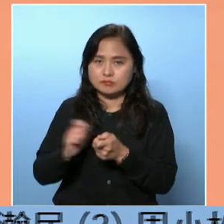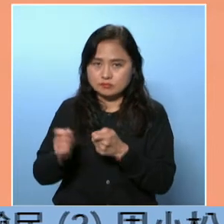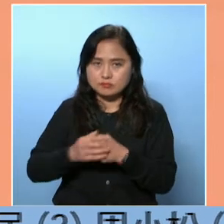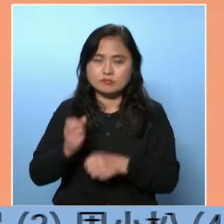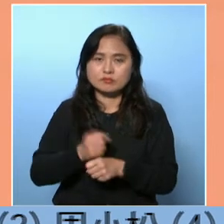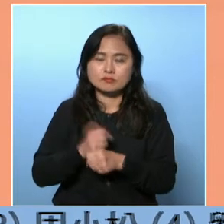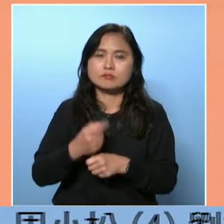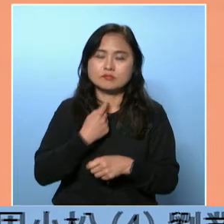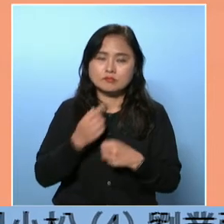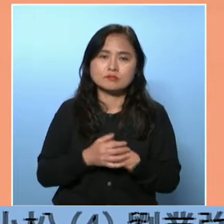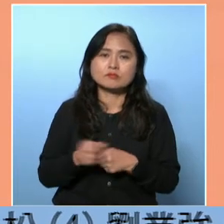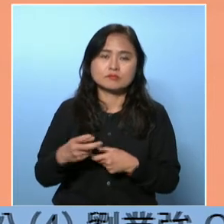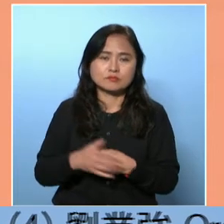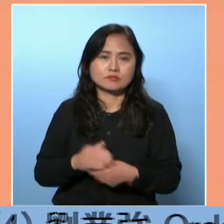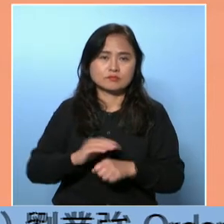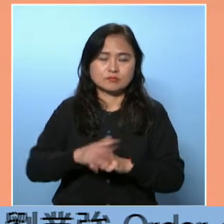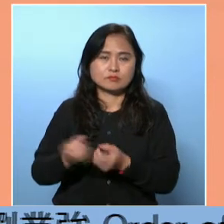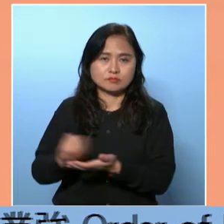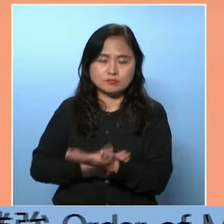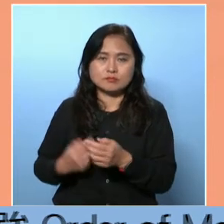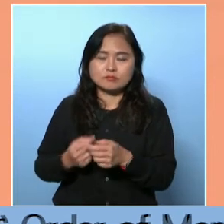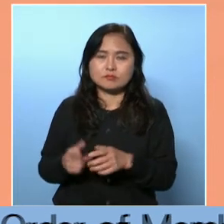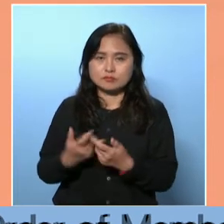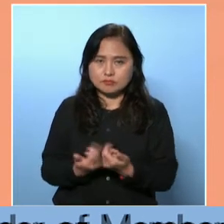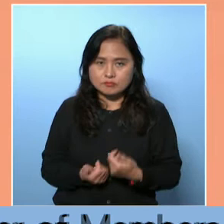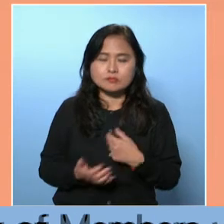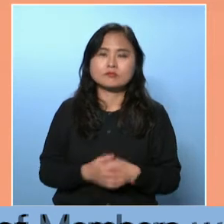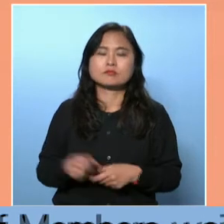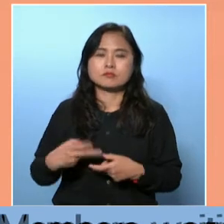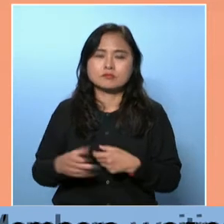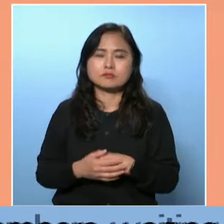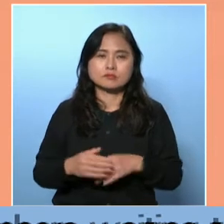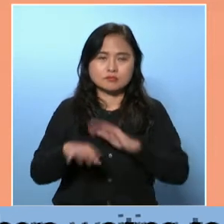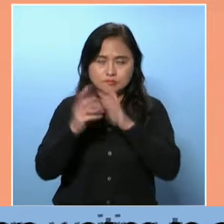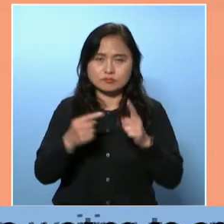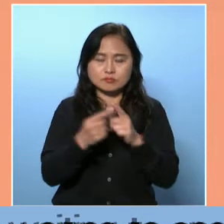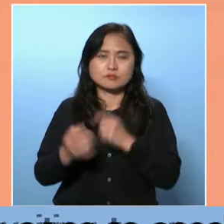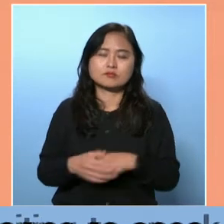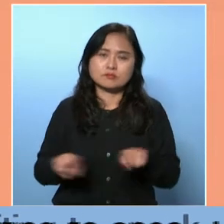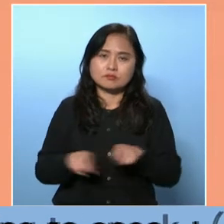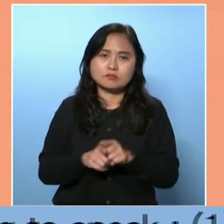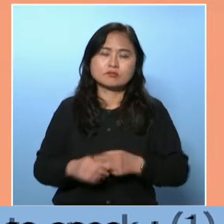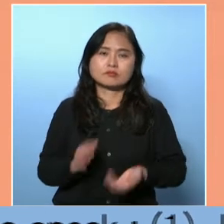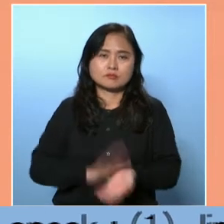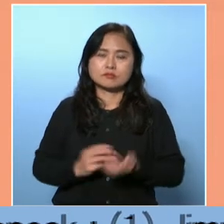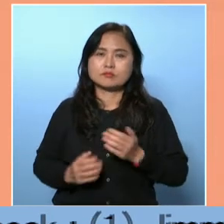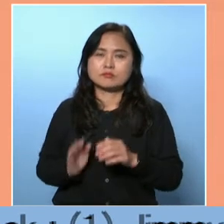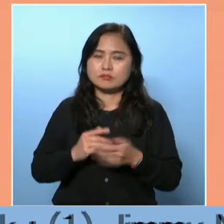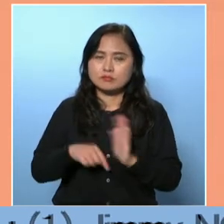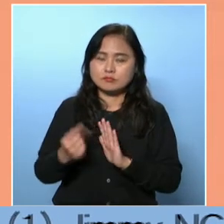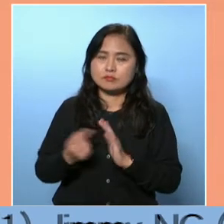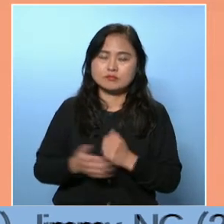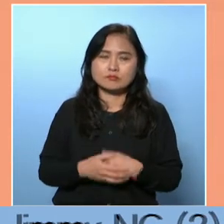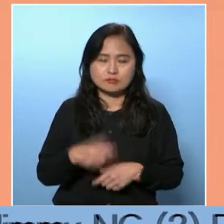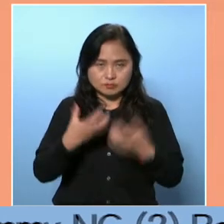in and publicize and explain the policies to everyone so we can enhance the effectiveness of these